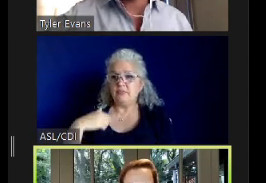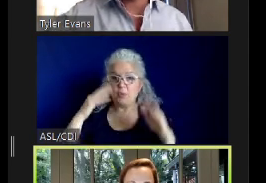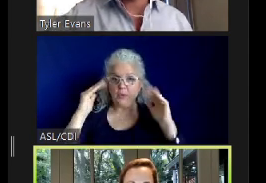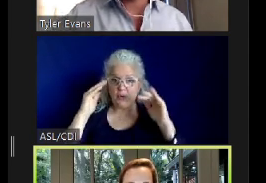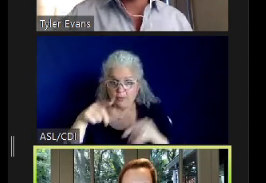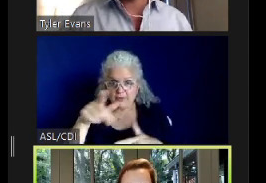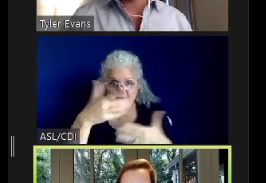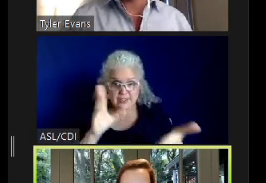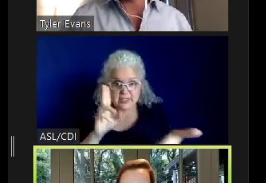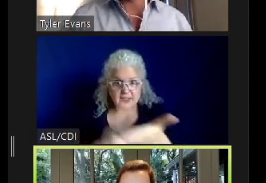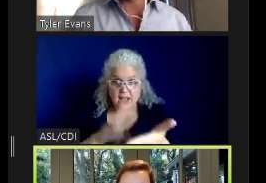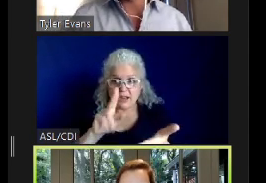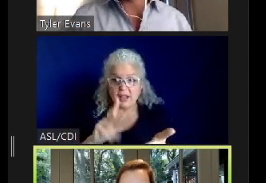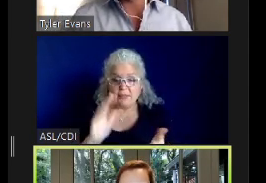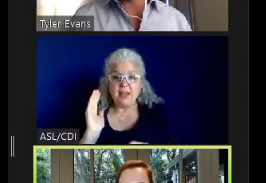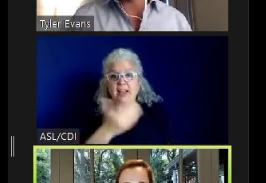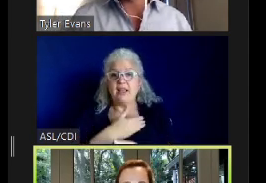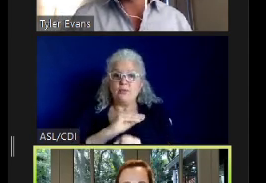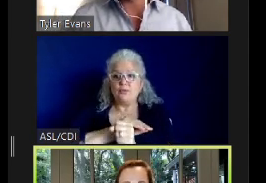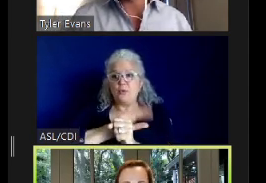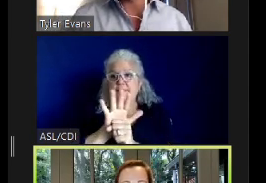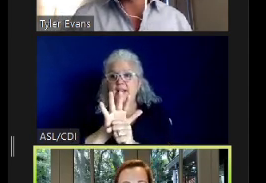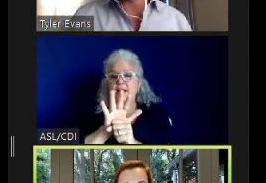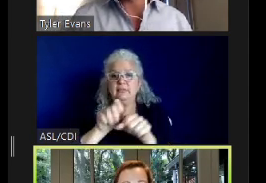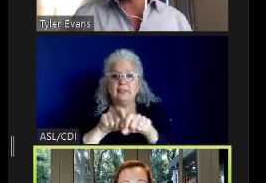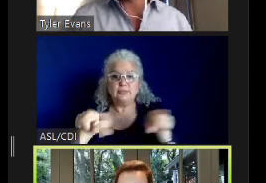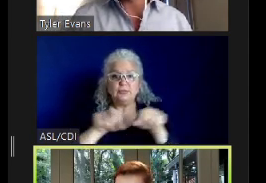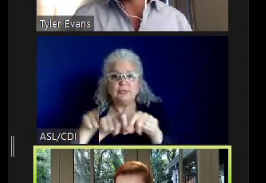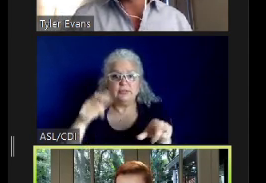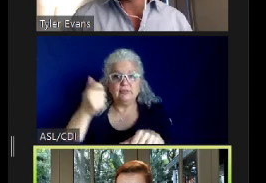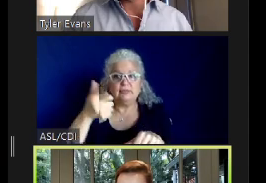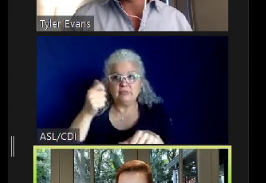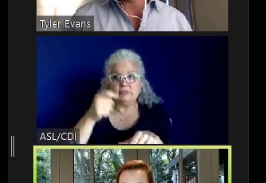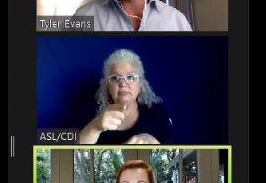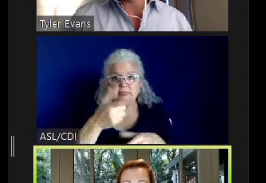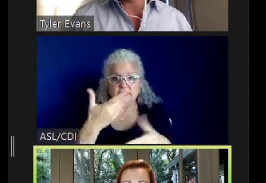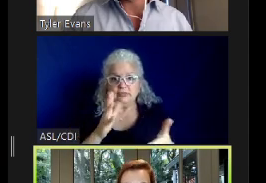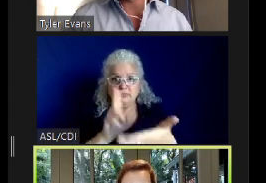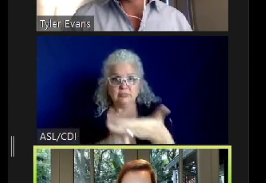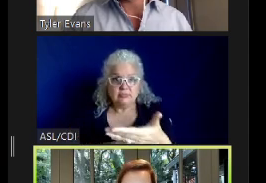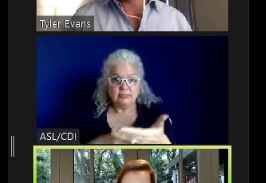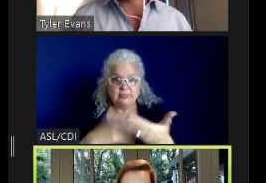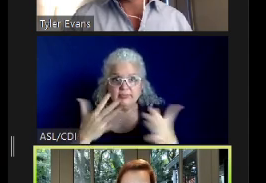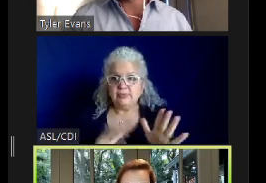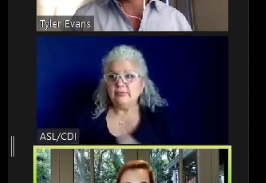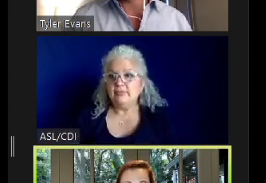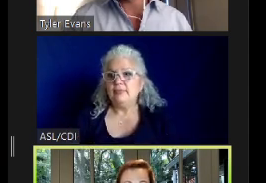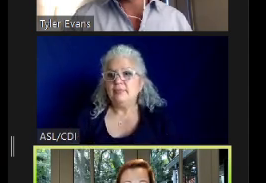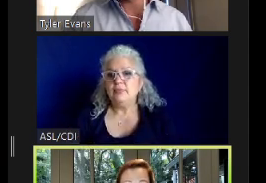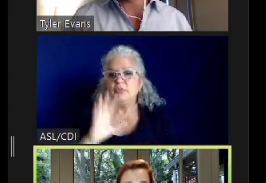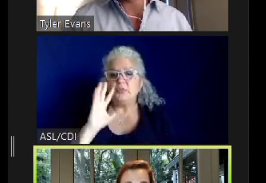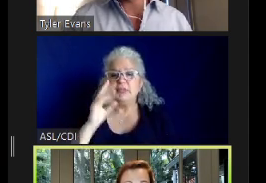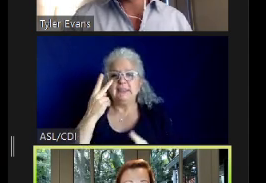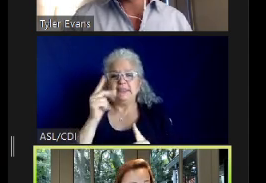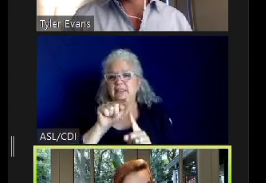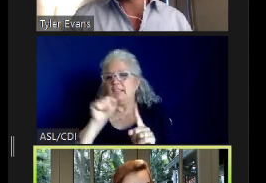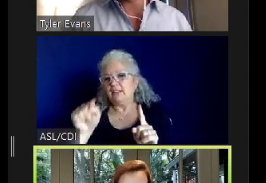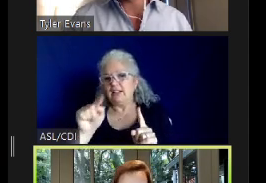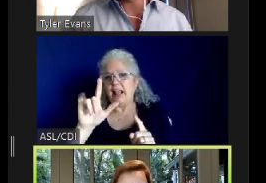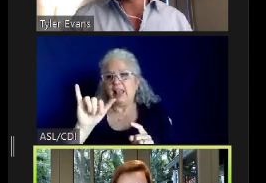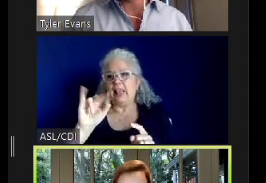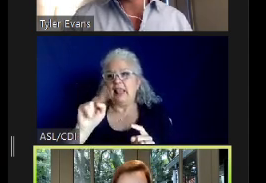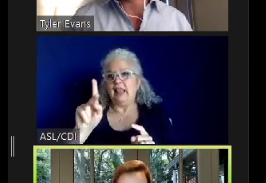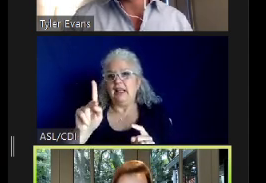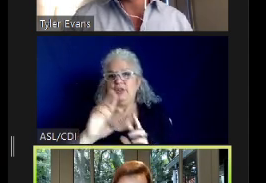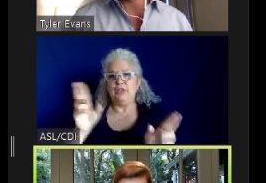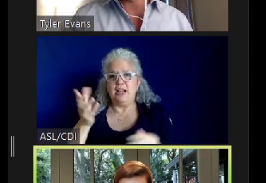there. And if you're interested in getting updates from us on the COVID-19 response, not only what's happening